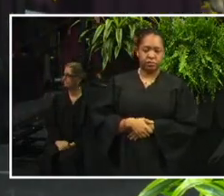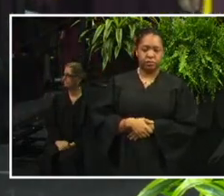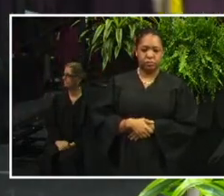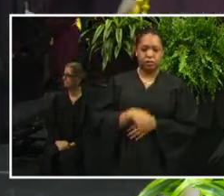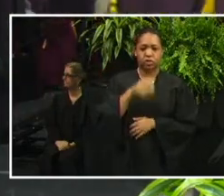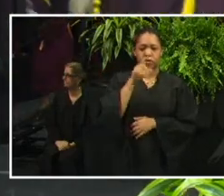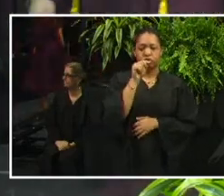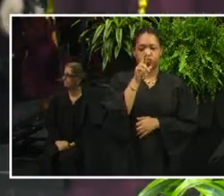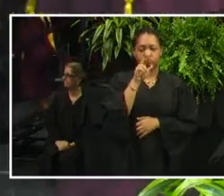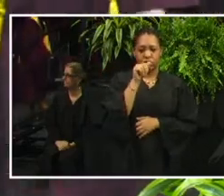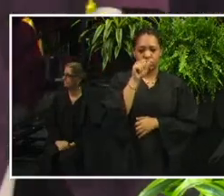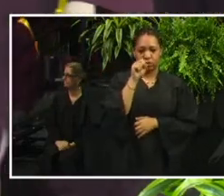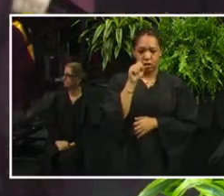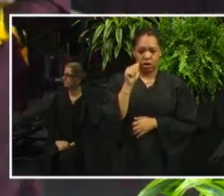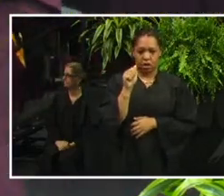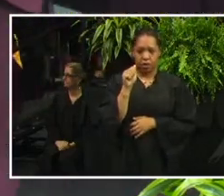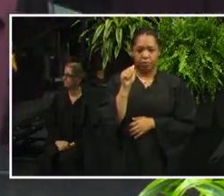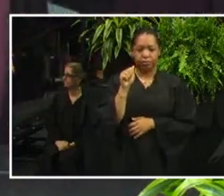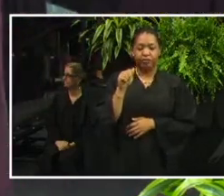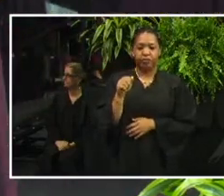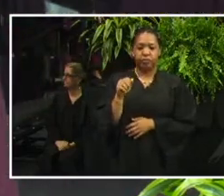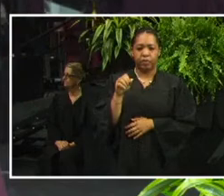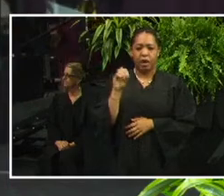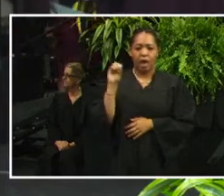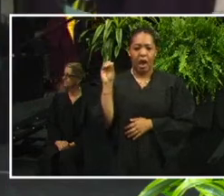Trista Diane Heinley.